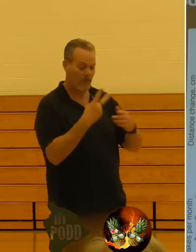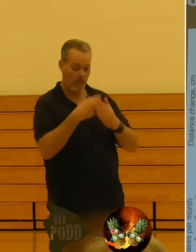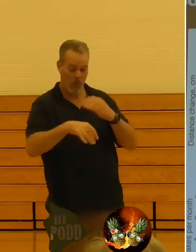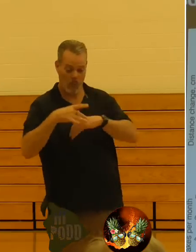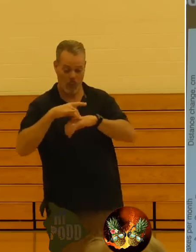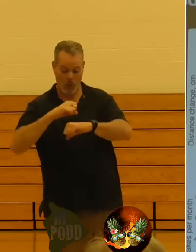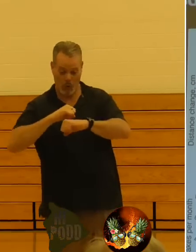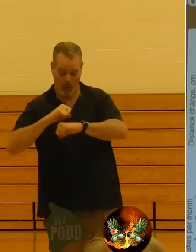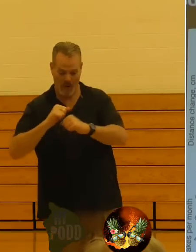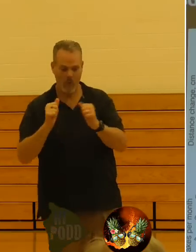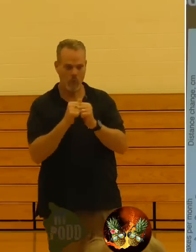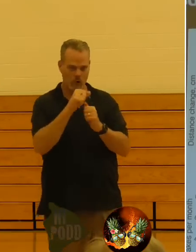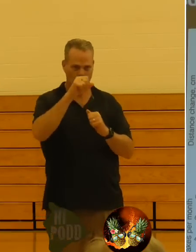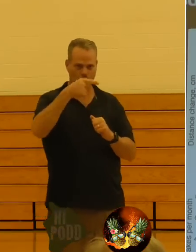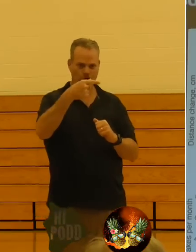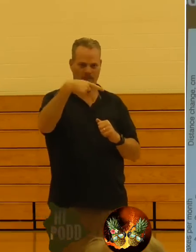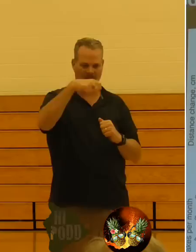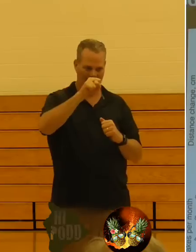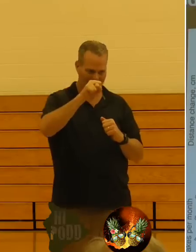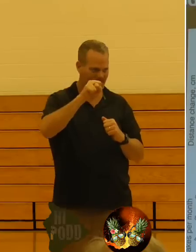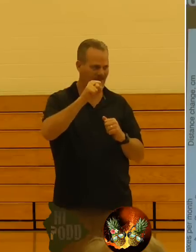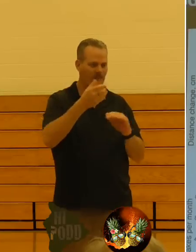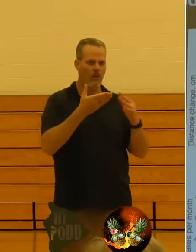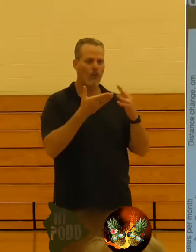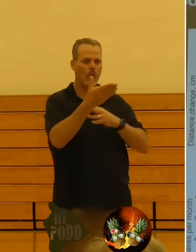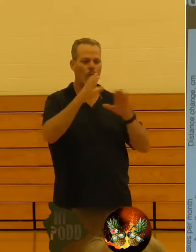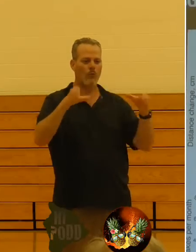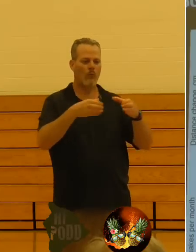GPS data across the summit caldera.